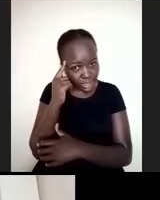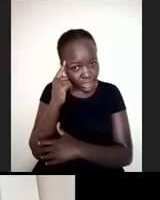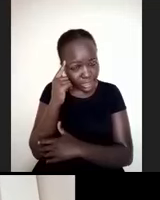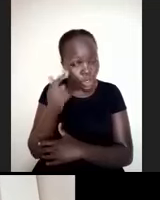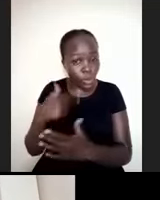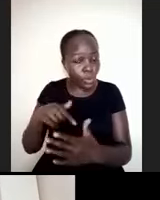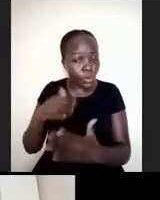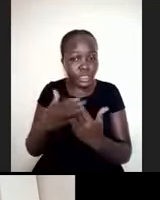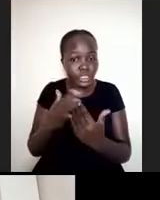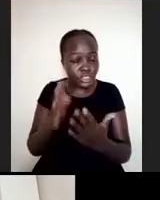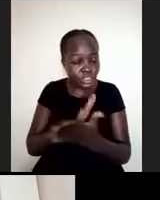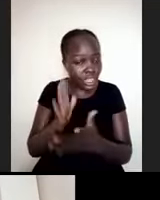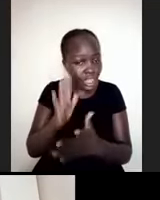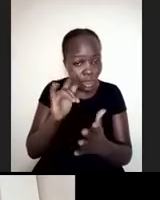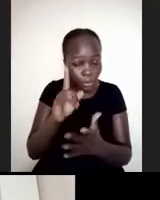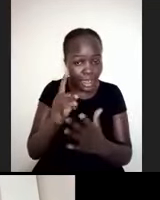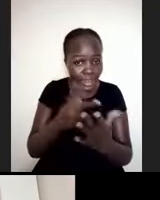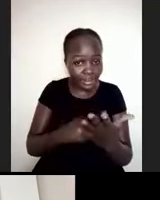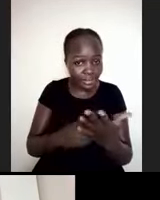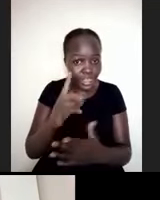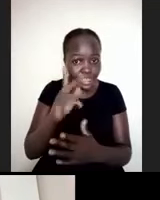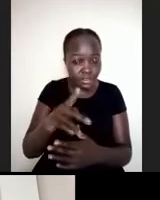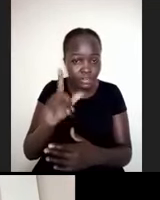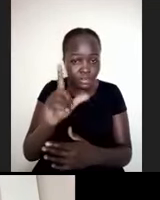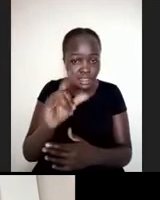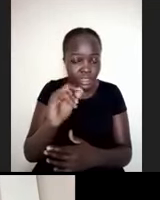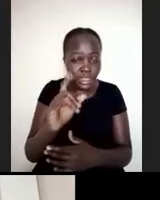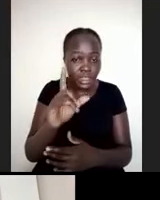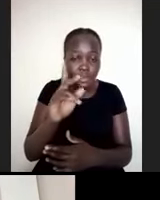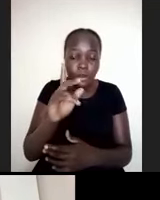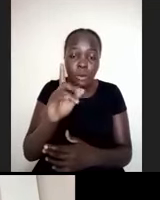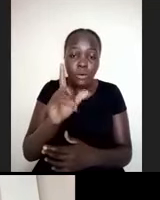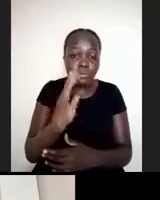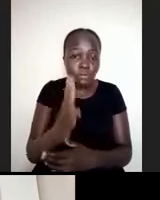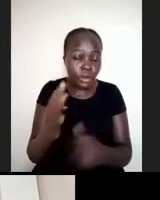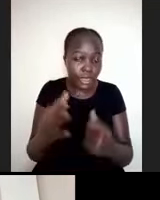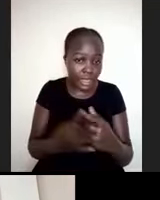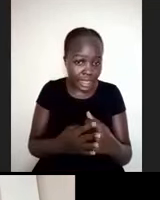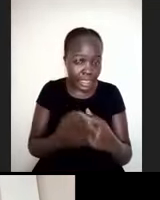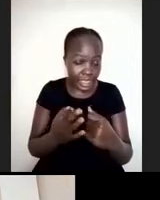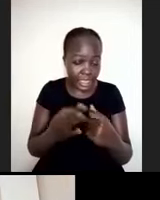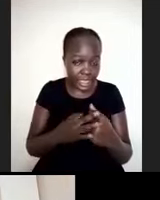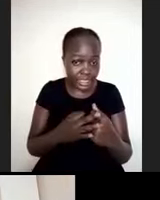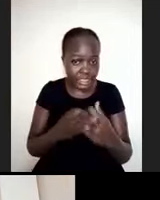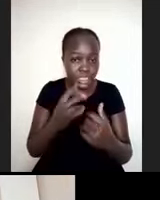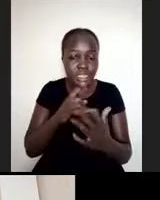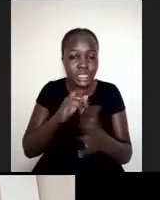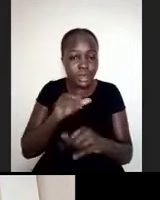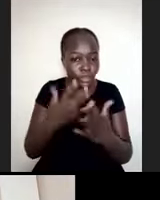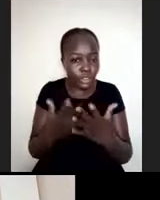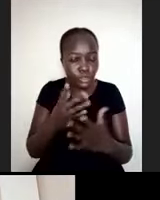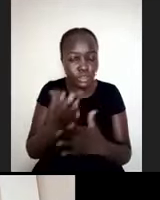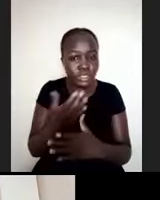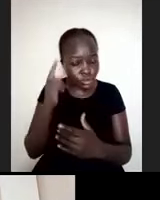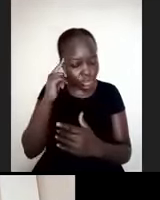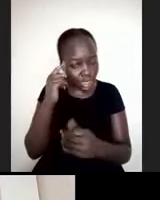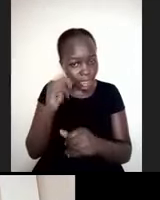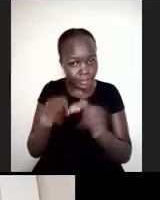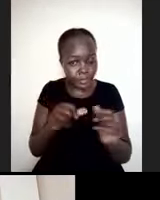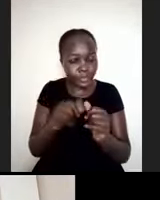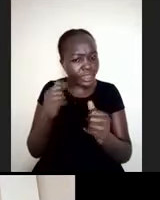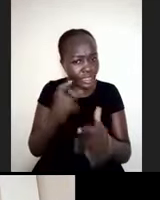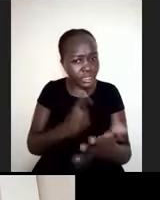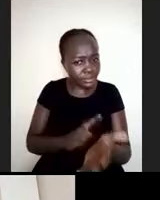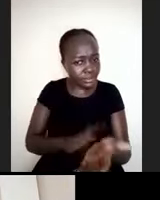was Philippians 4:8. It says, of the things that you need to think about. Okay? Anytime a thought comes into your